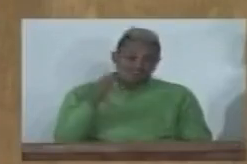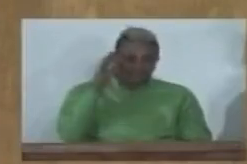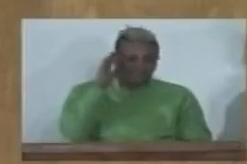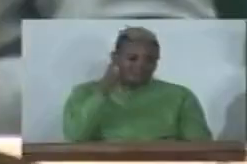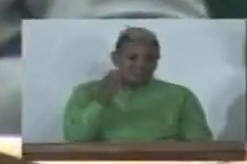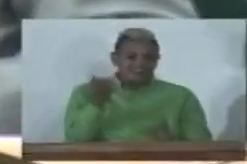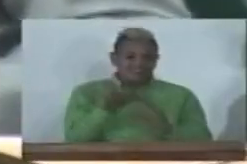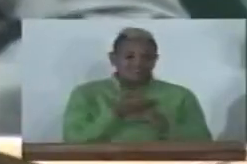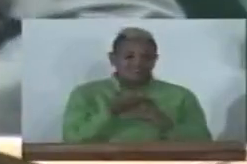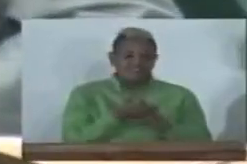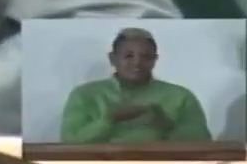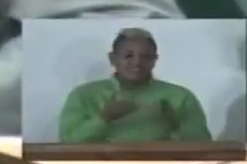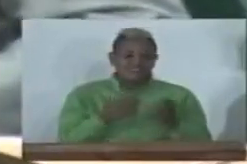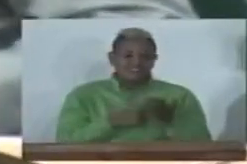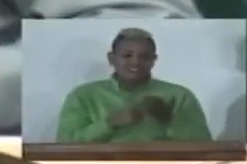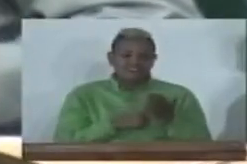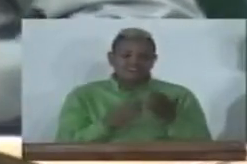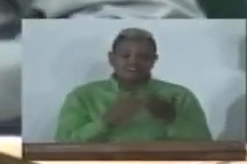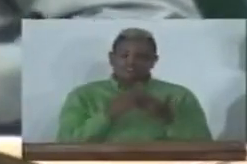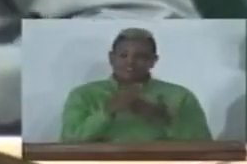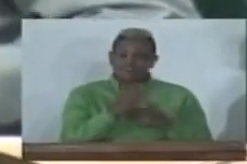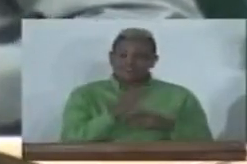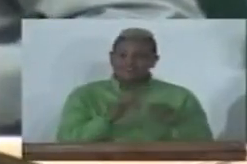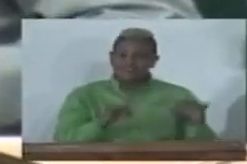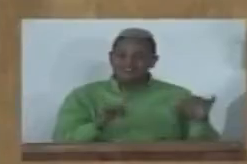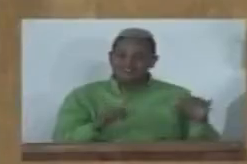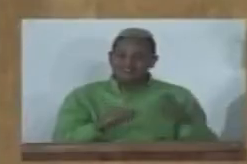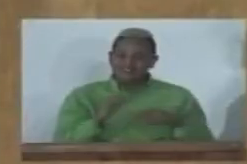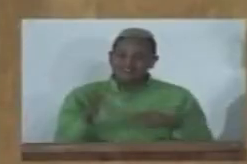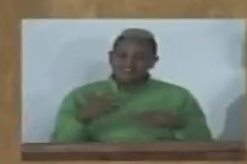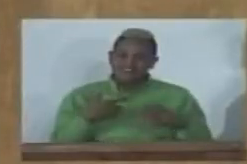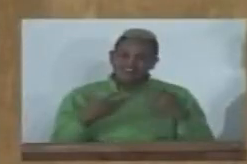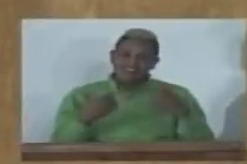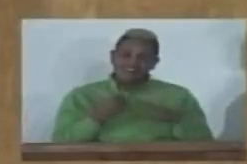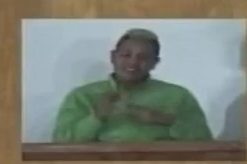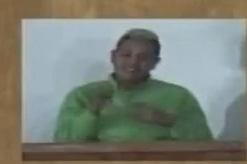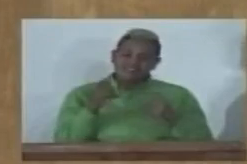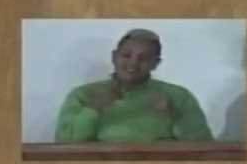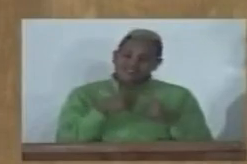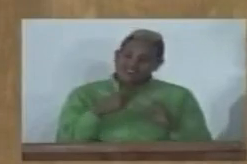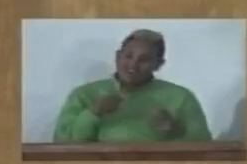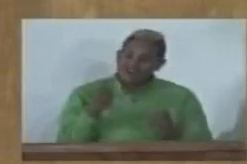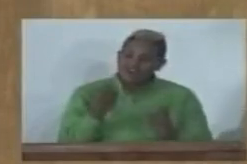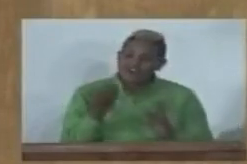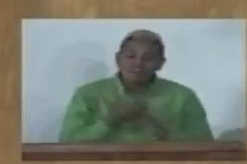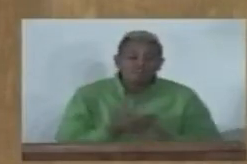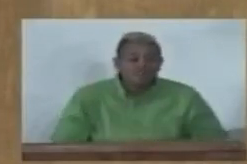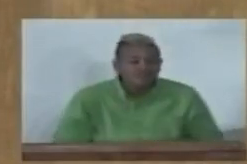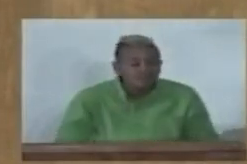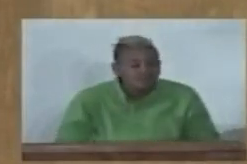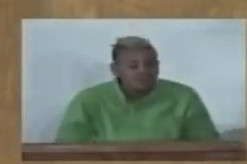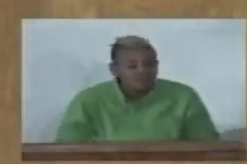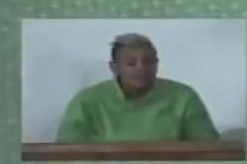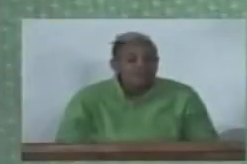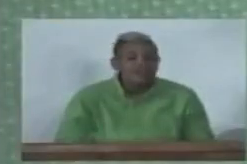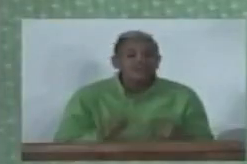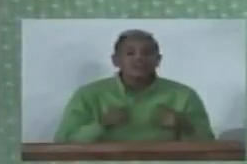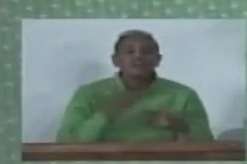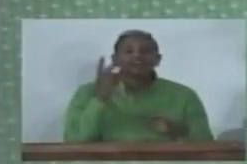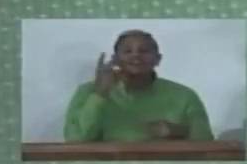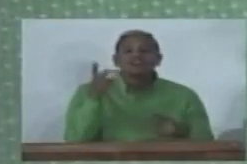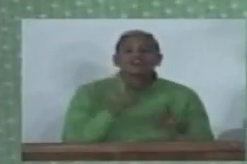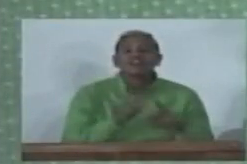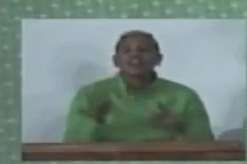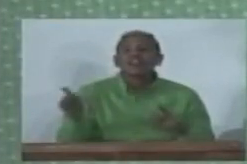the debate too often. So I made that point. I only interfere when I see the thing running off the track,